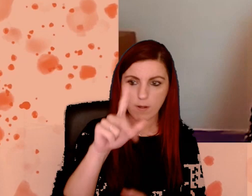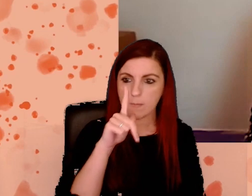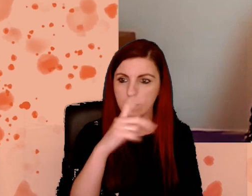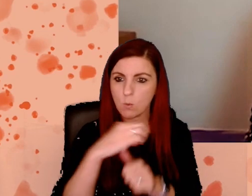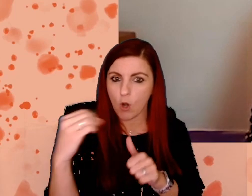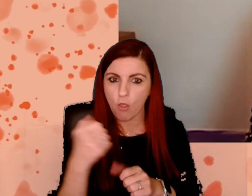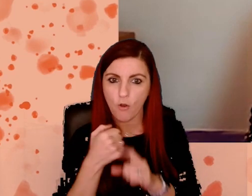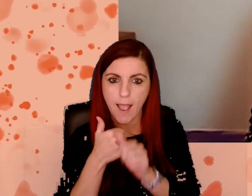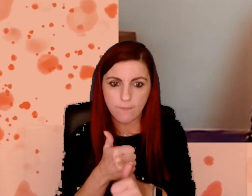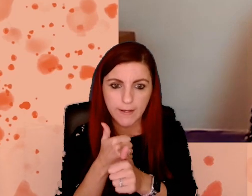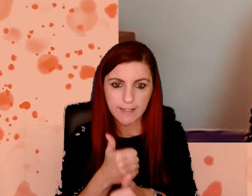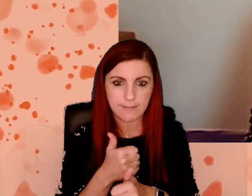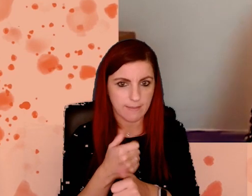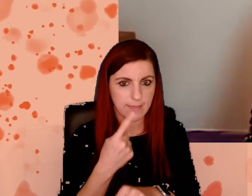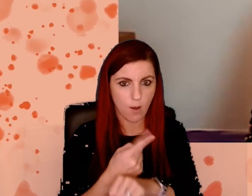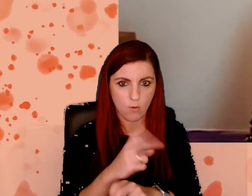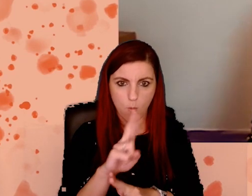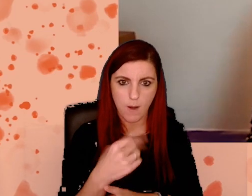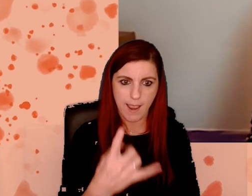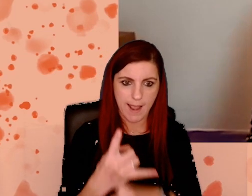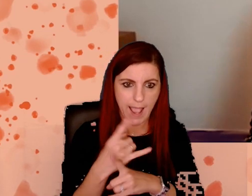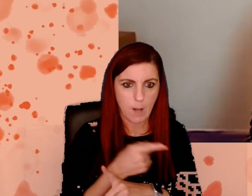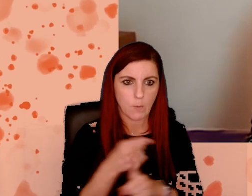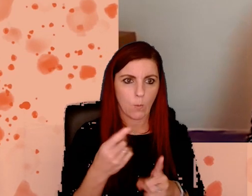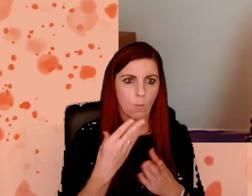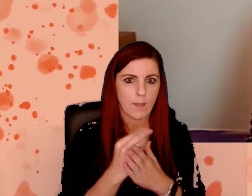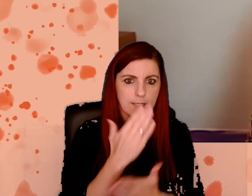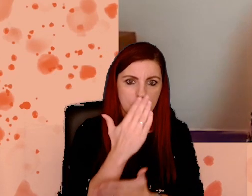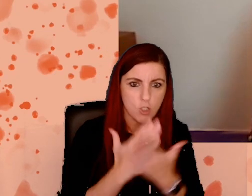another advocate out there who can help you